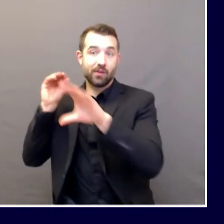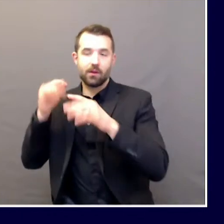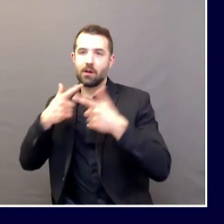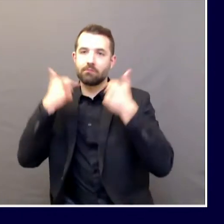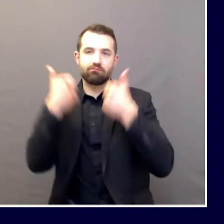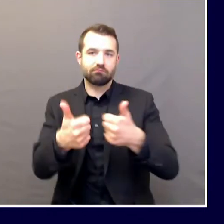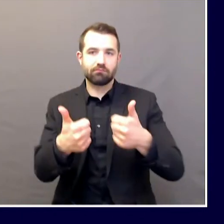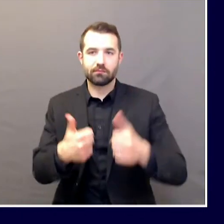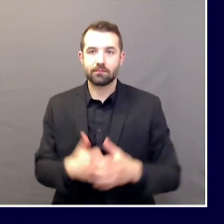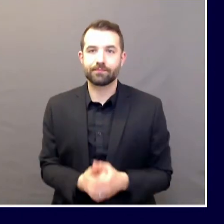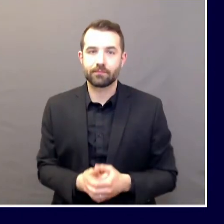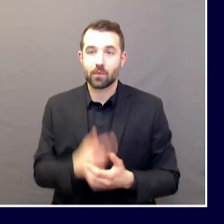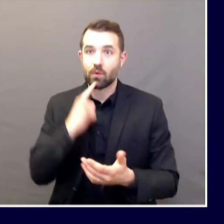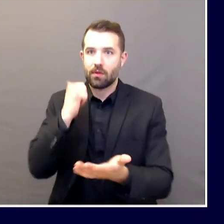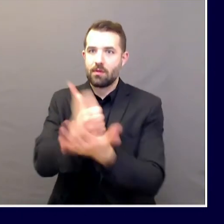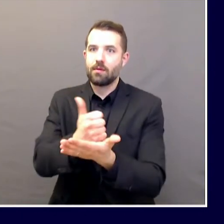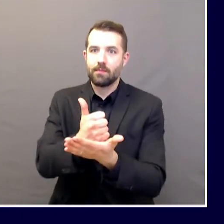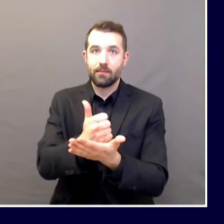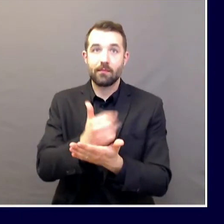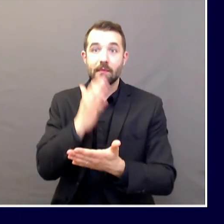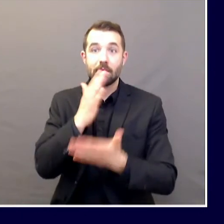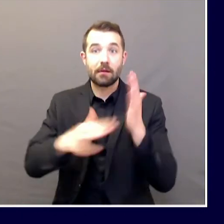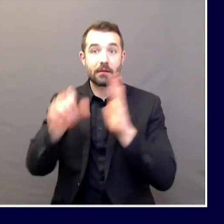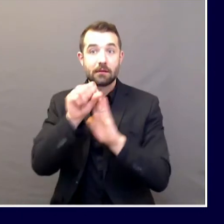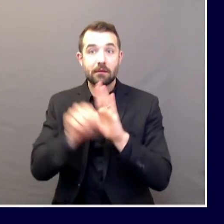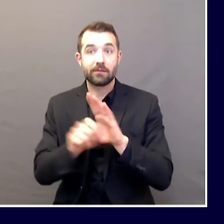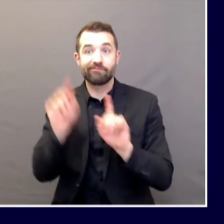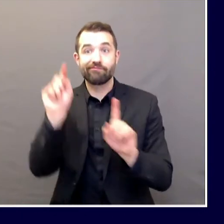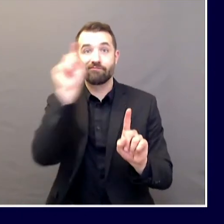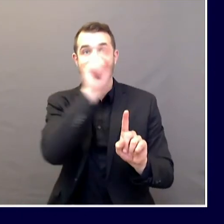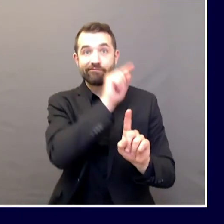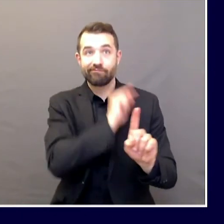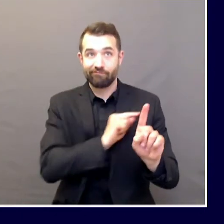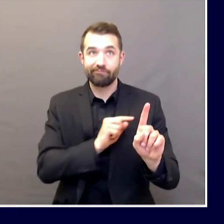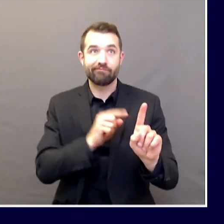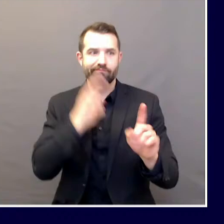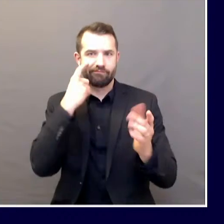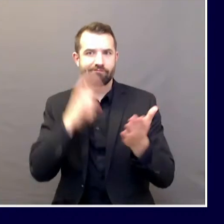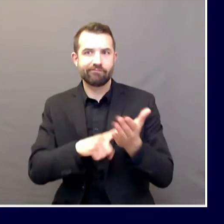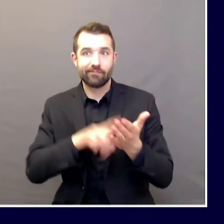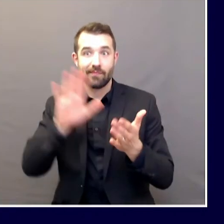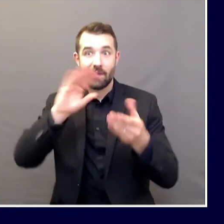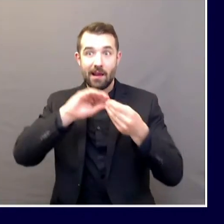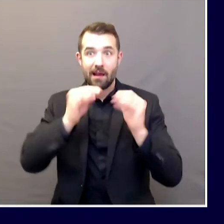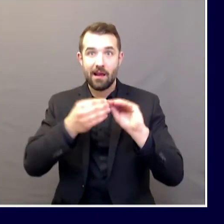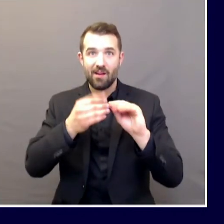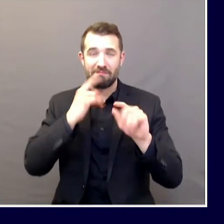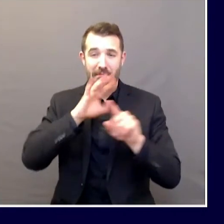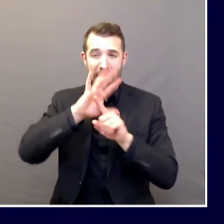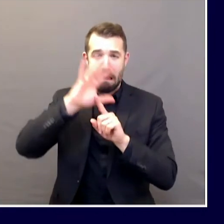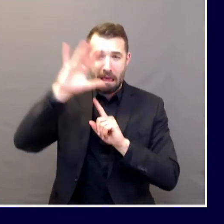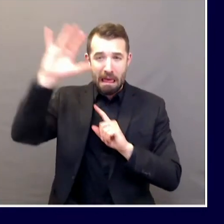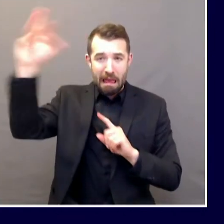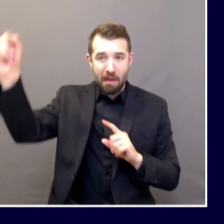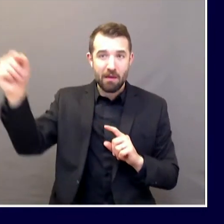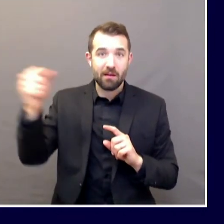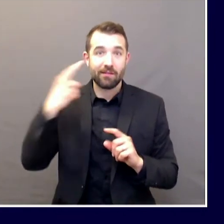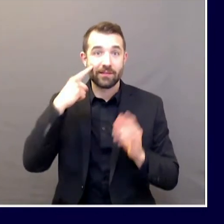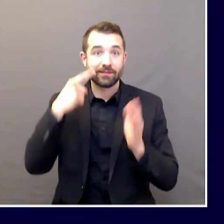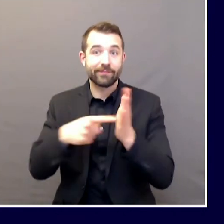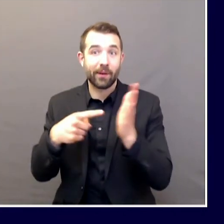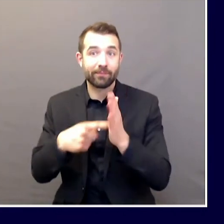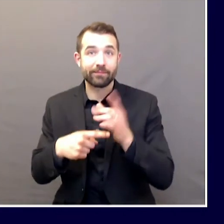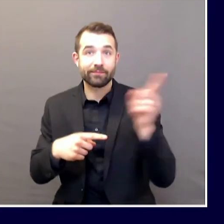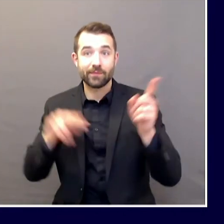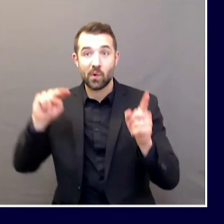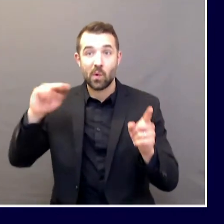Some states have seen a significant acceleration in their cases, New Jersey in particular. We haven't seen that in Maine. And